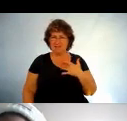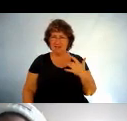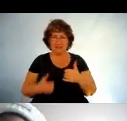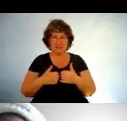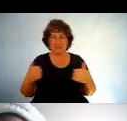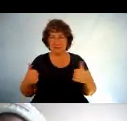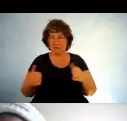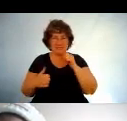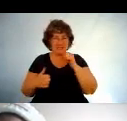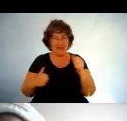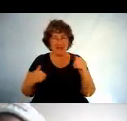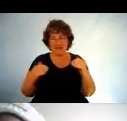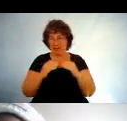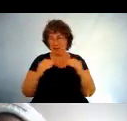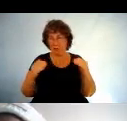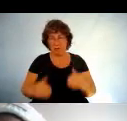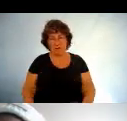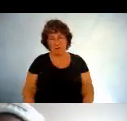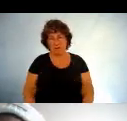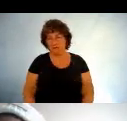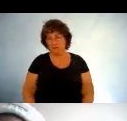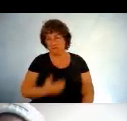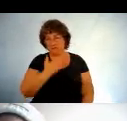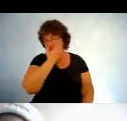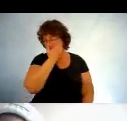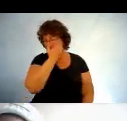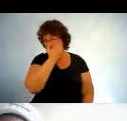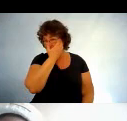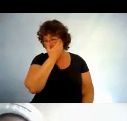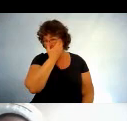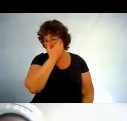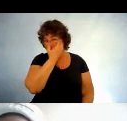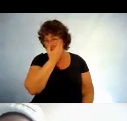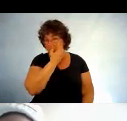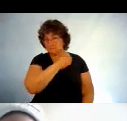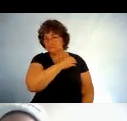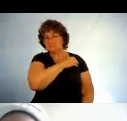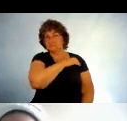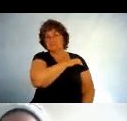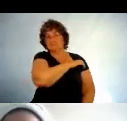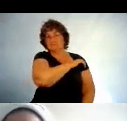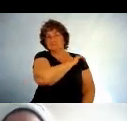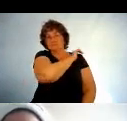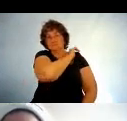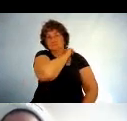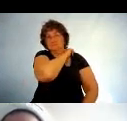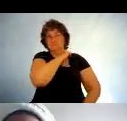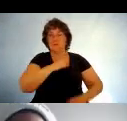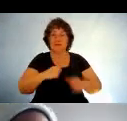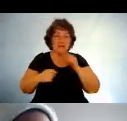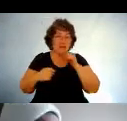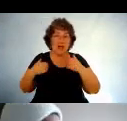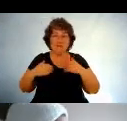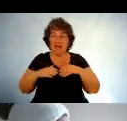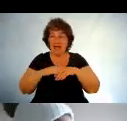equal, and that a lot of the stuff that we were given we weren't really given too much of the access to it, to some